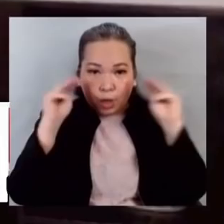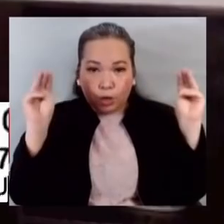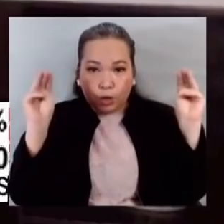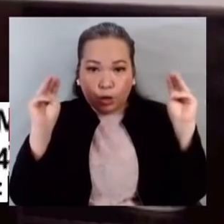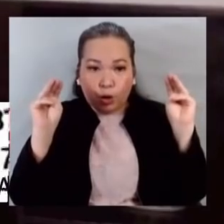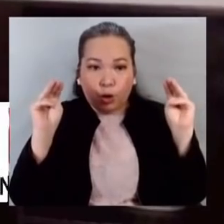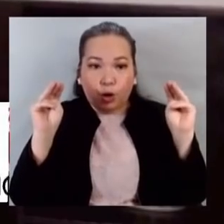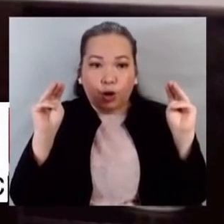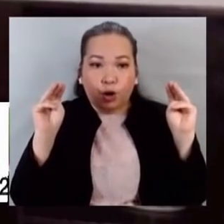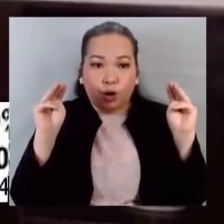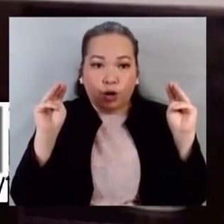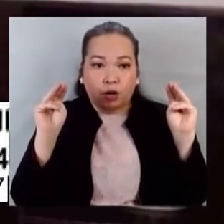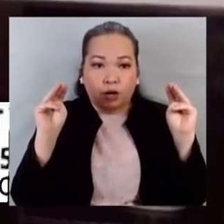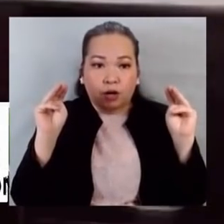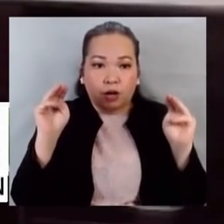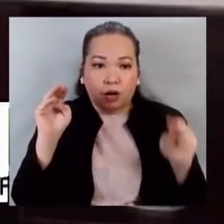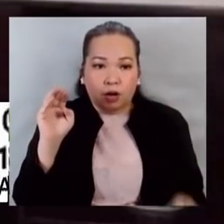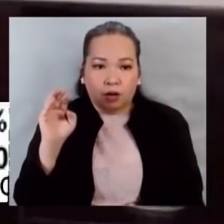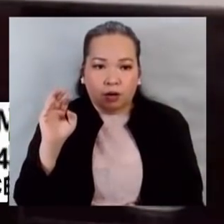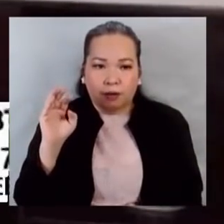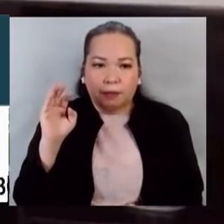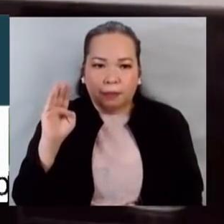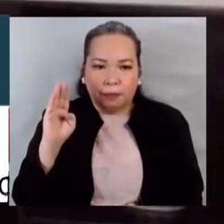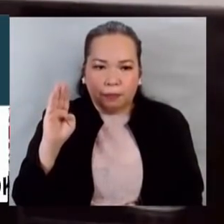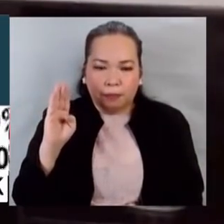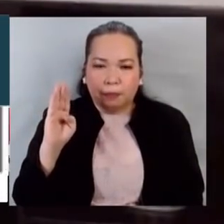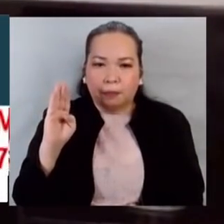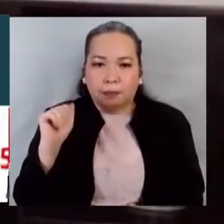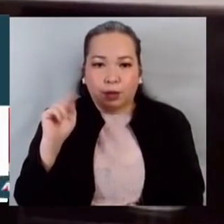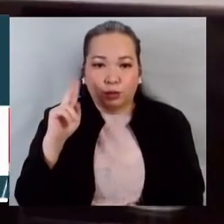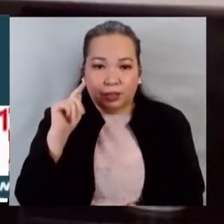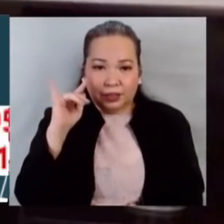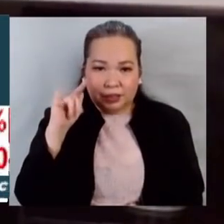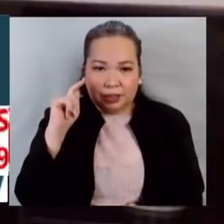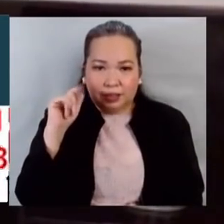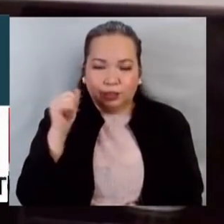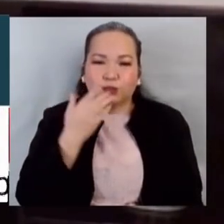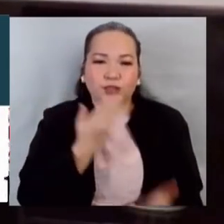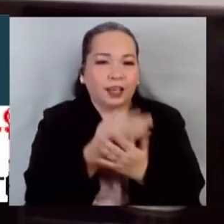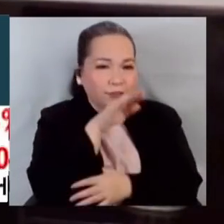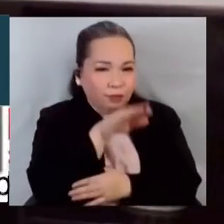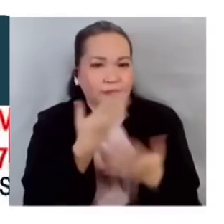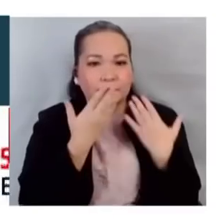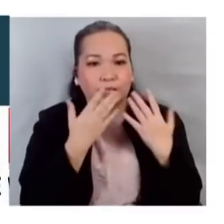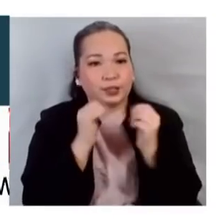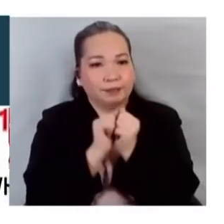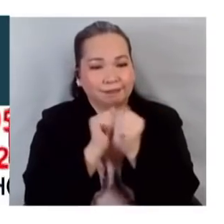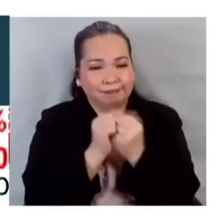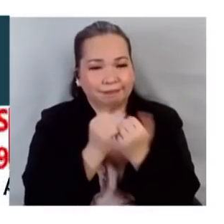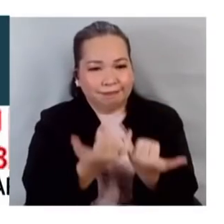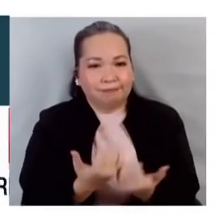or acting mayor Bautista, good afternoon to you. Thank you for joining us today.